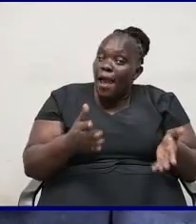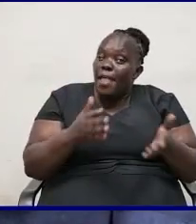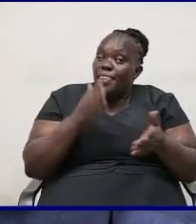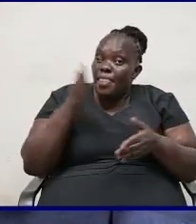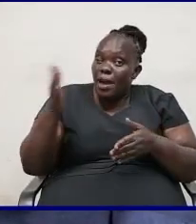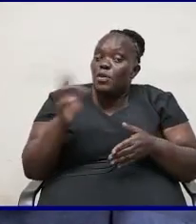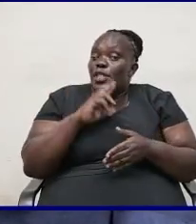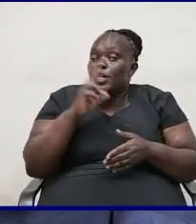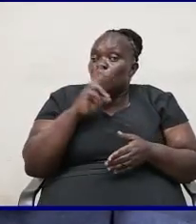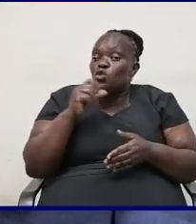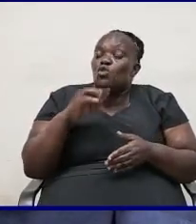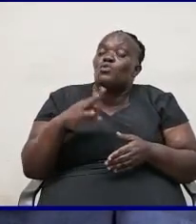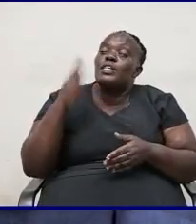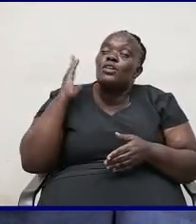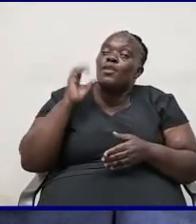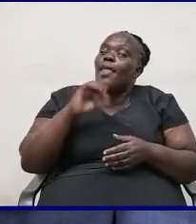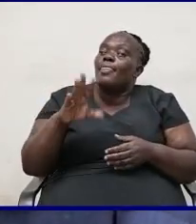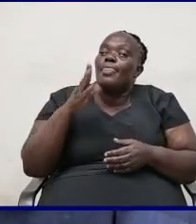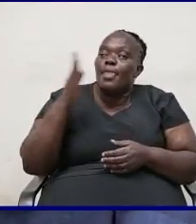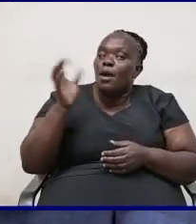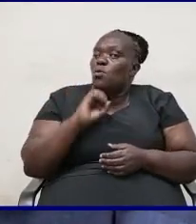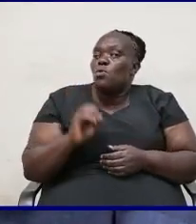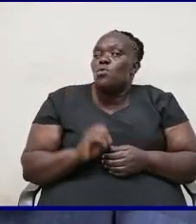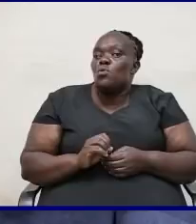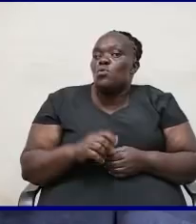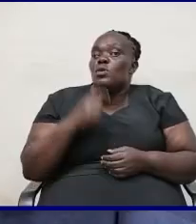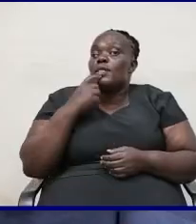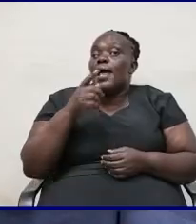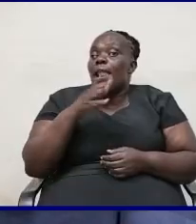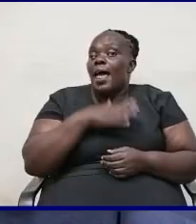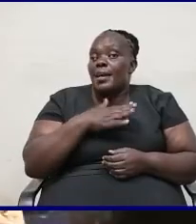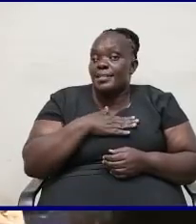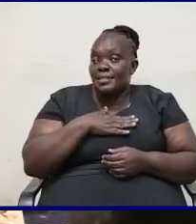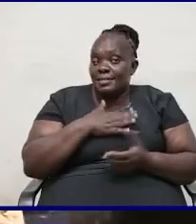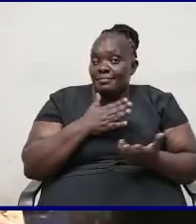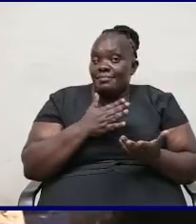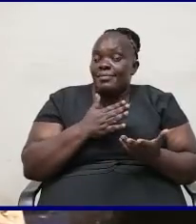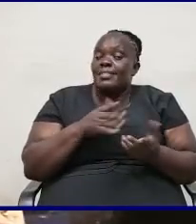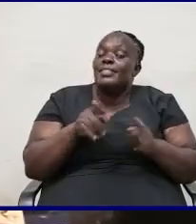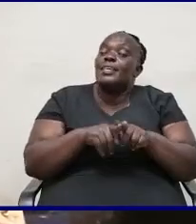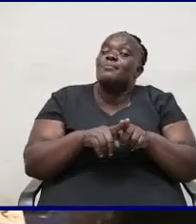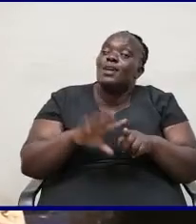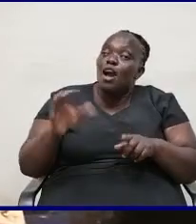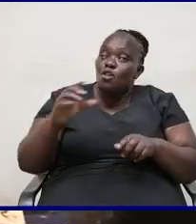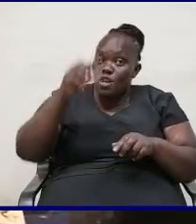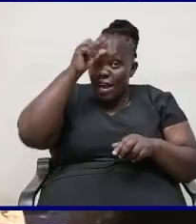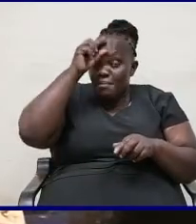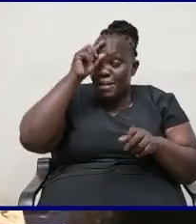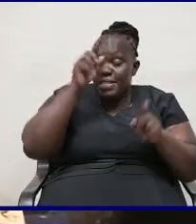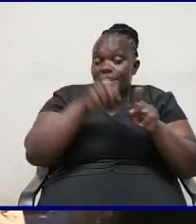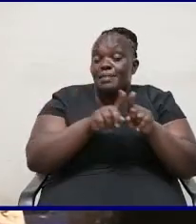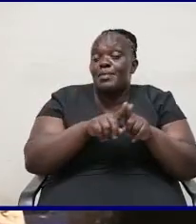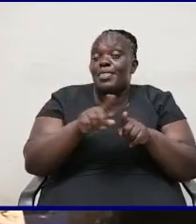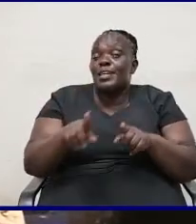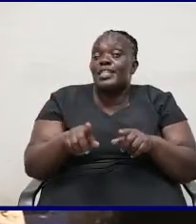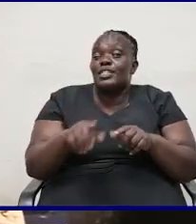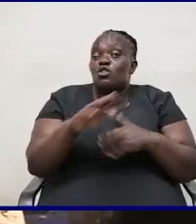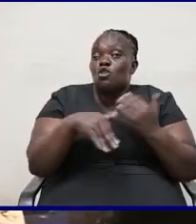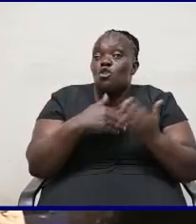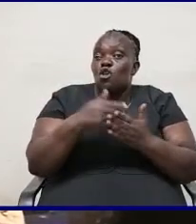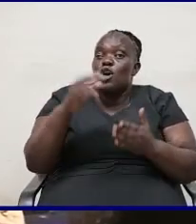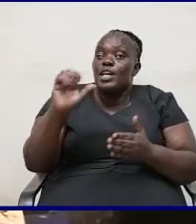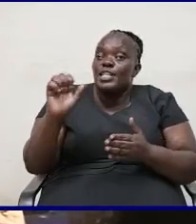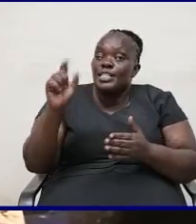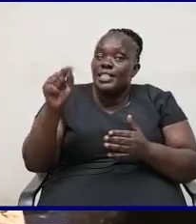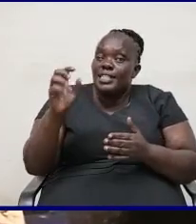and therefore the risk of insecurity will not be there. So tell us, yes, how is supporting county governments, one, and also this whole issue of ETA,